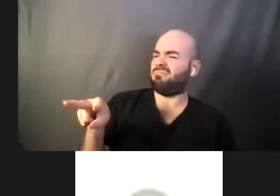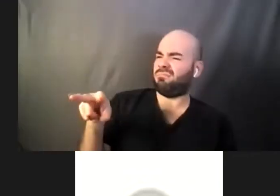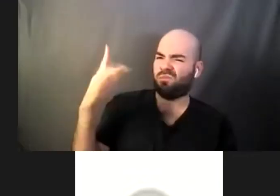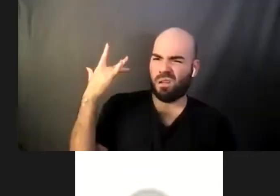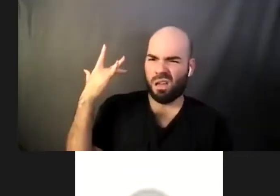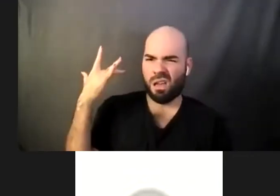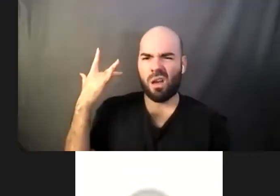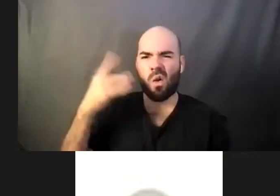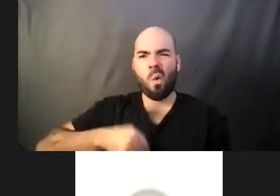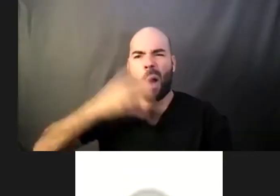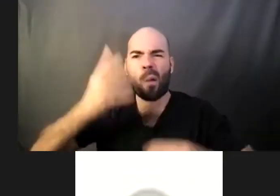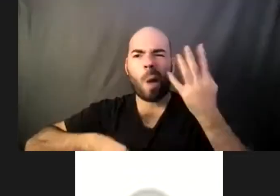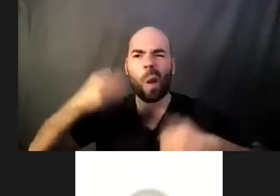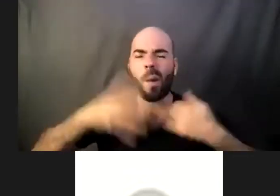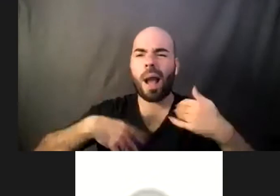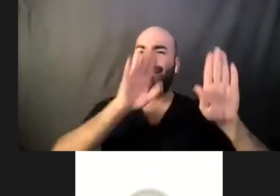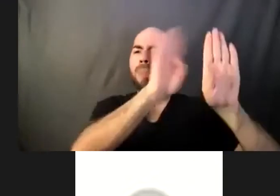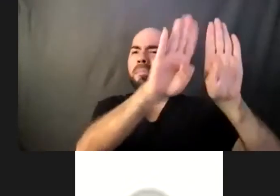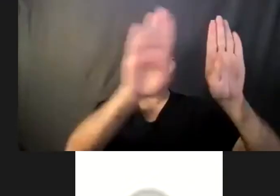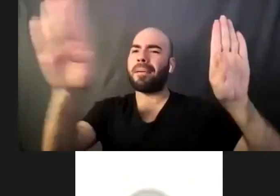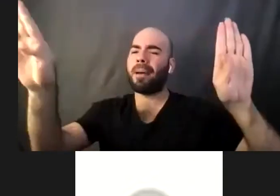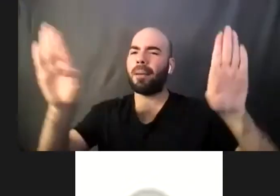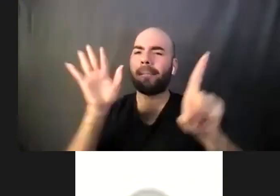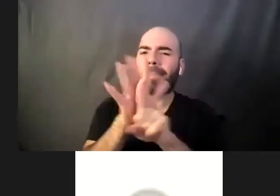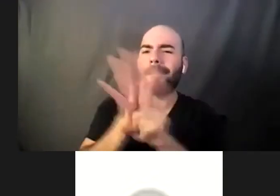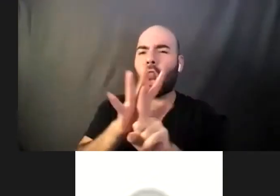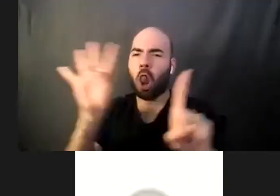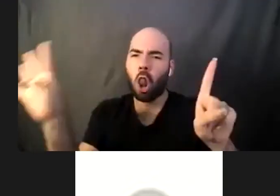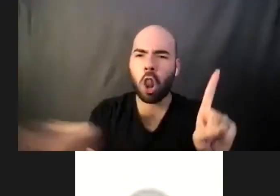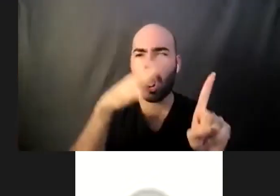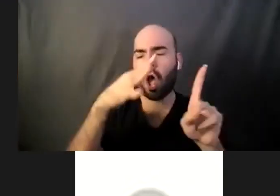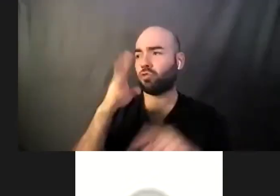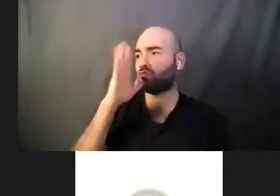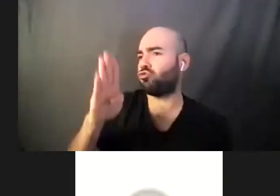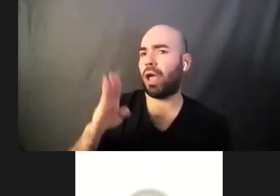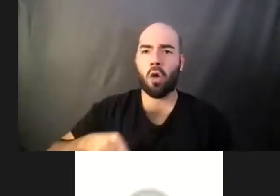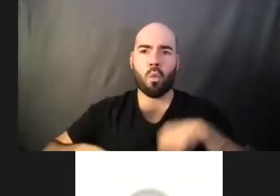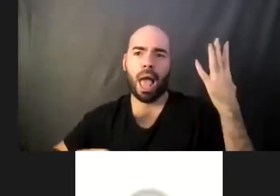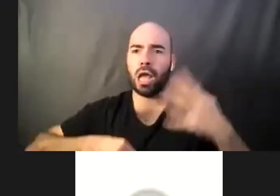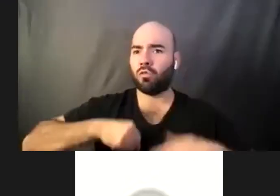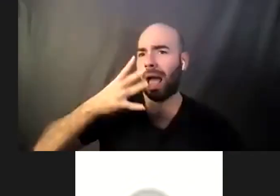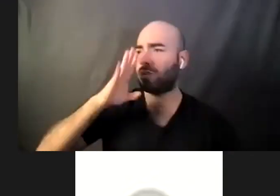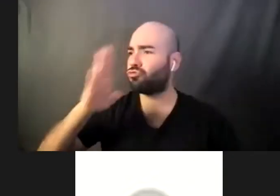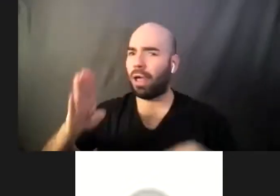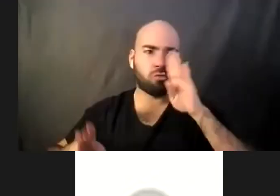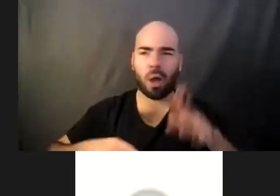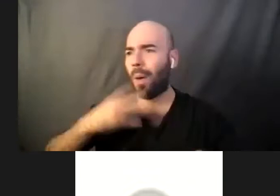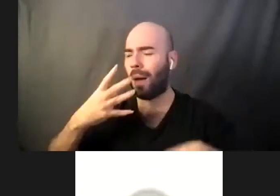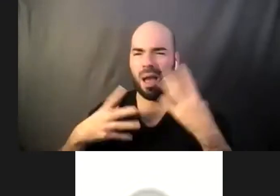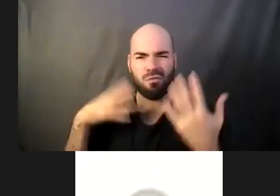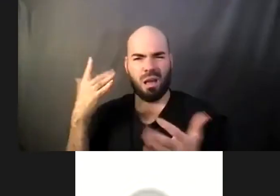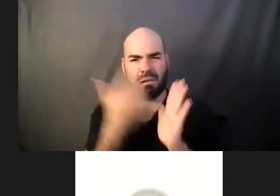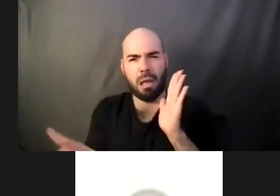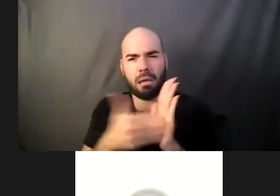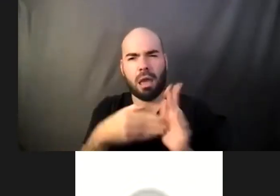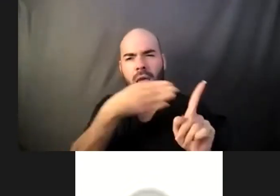white faces, about non-queer faces, and how come nobody was talking about this? You know, it was like one or two mentions in a news article here